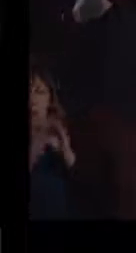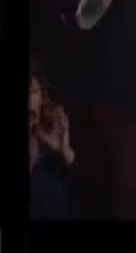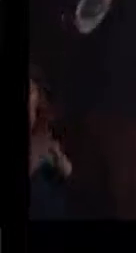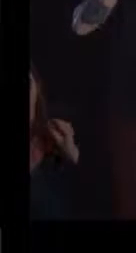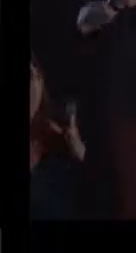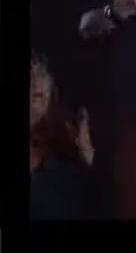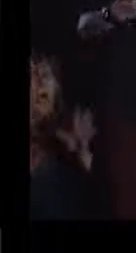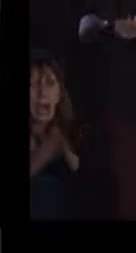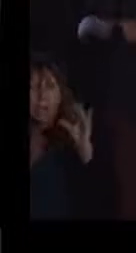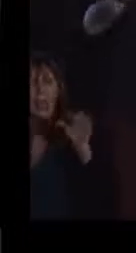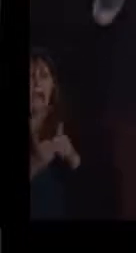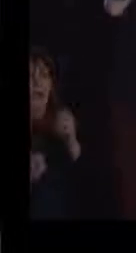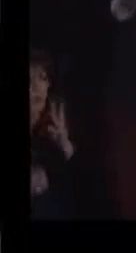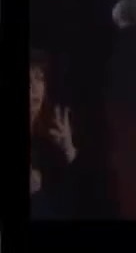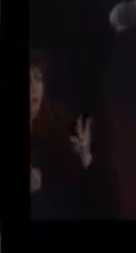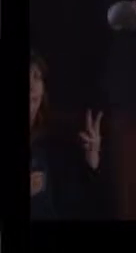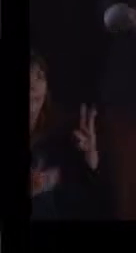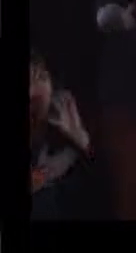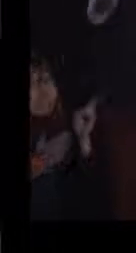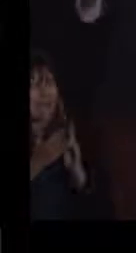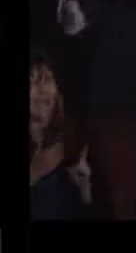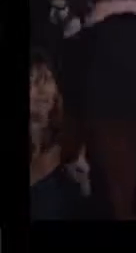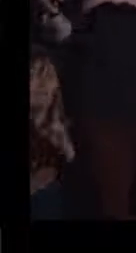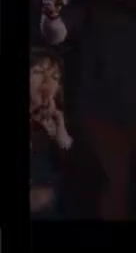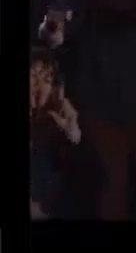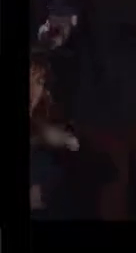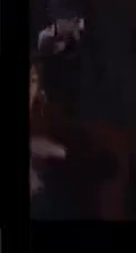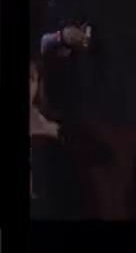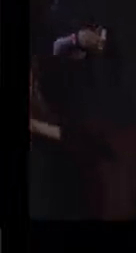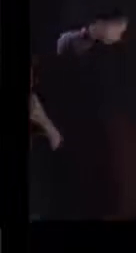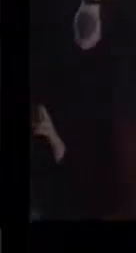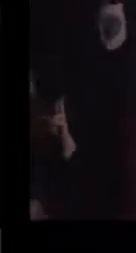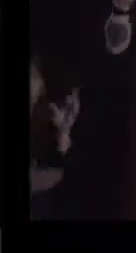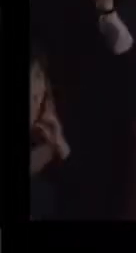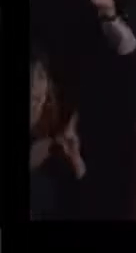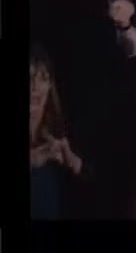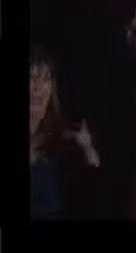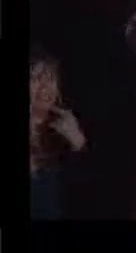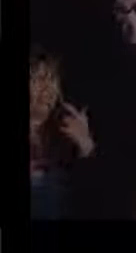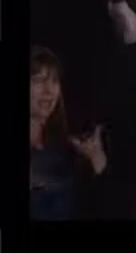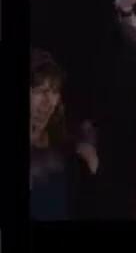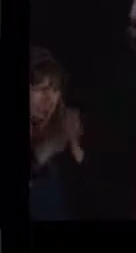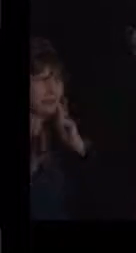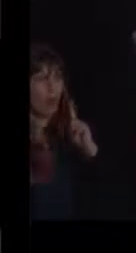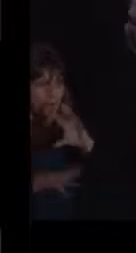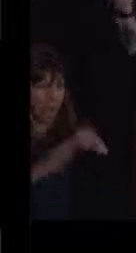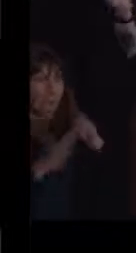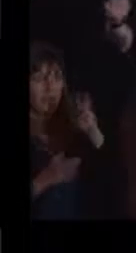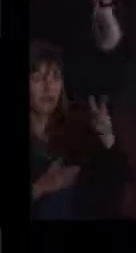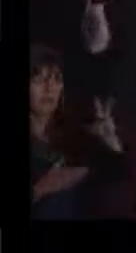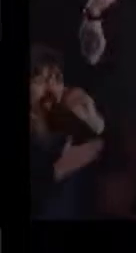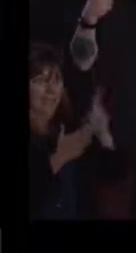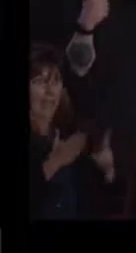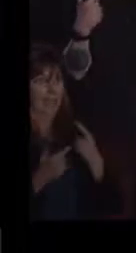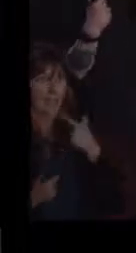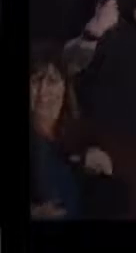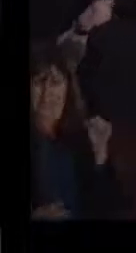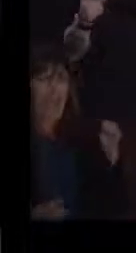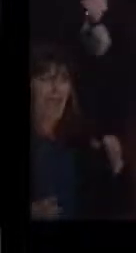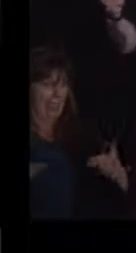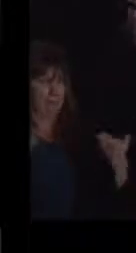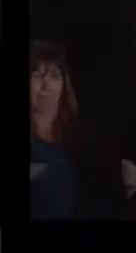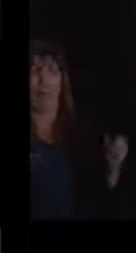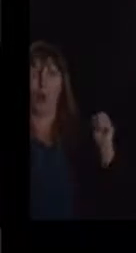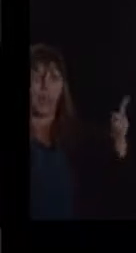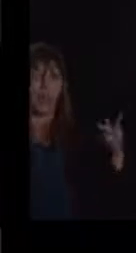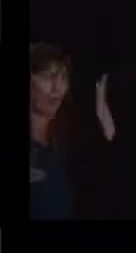things, and I learned how to be a web designer because I was a junior graphic designer, but then they said, do you want to be a web designer? Okay, well, that is, but yeah, cool,